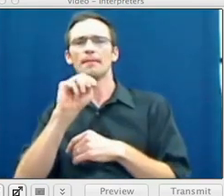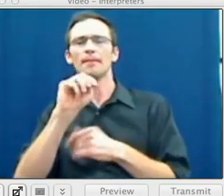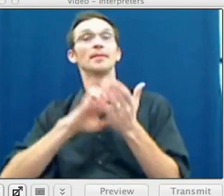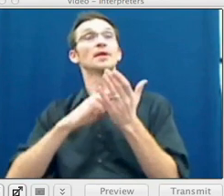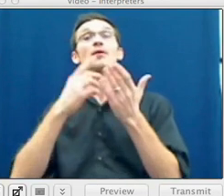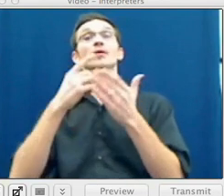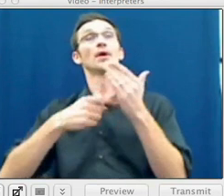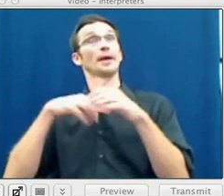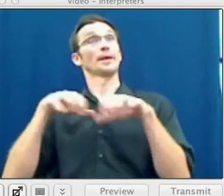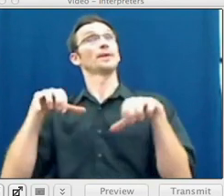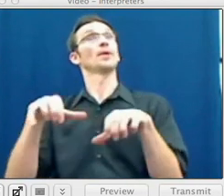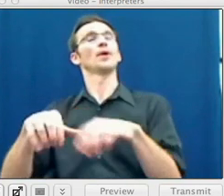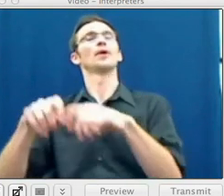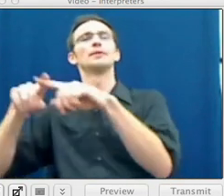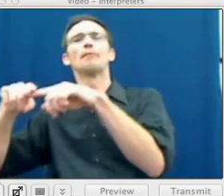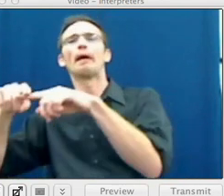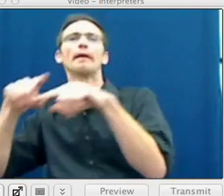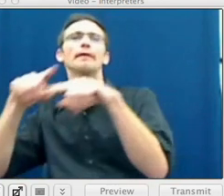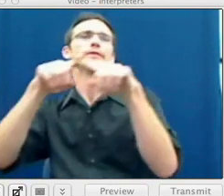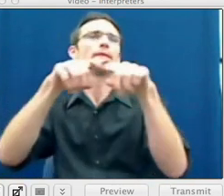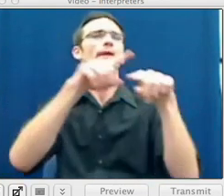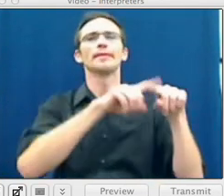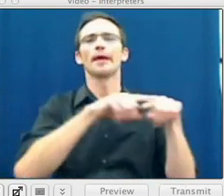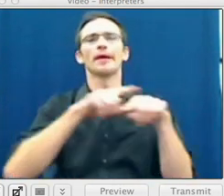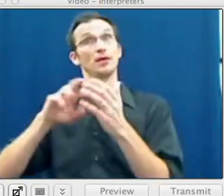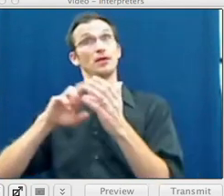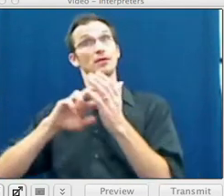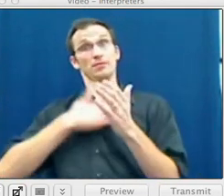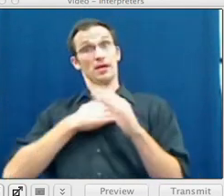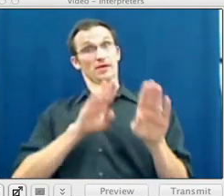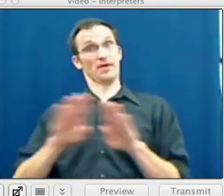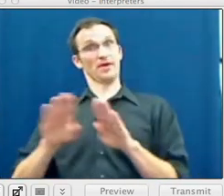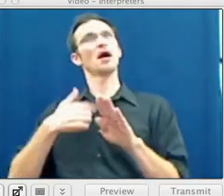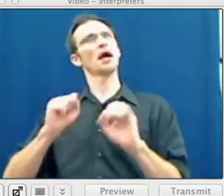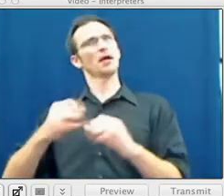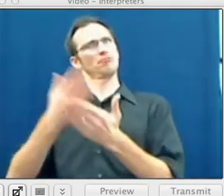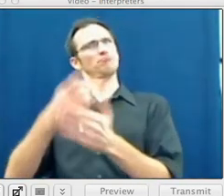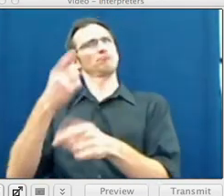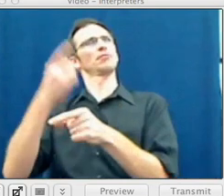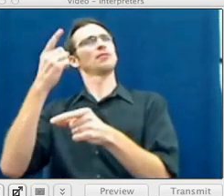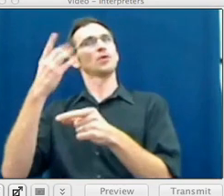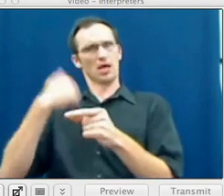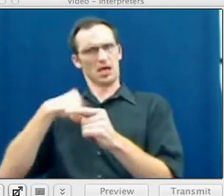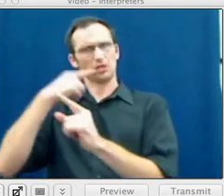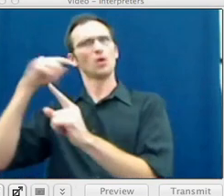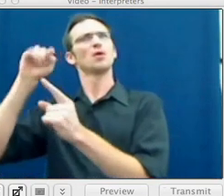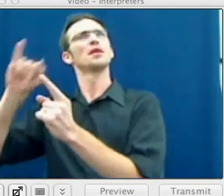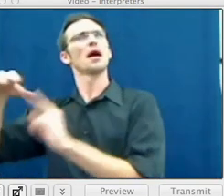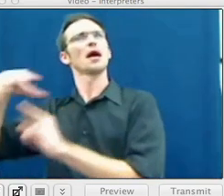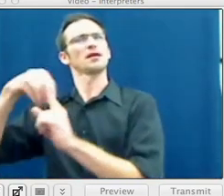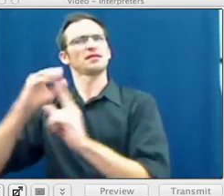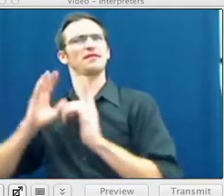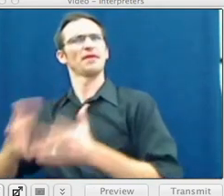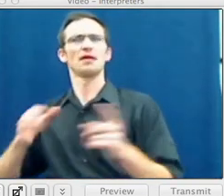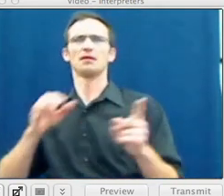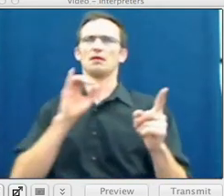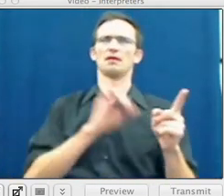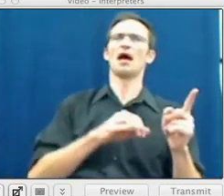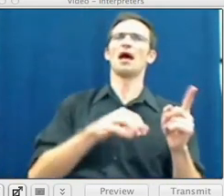relativism, where in essence you can justify any behavior by pointing to something in the context. But we don't want to